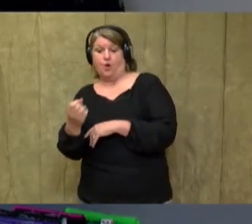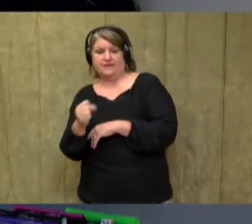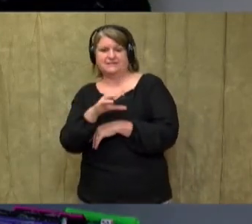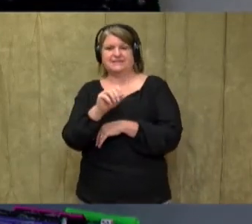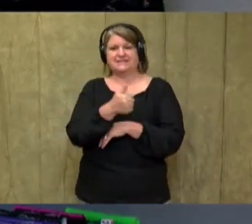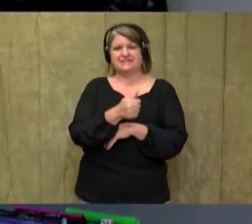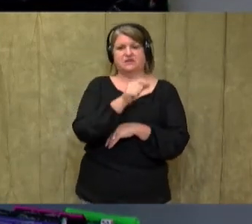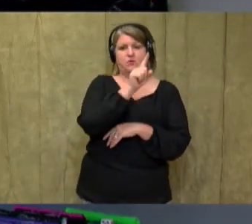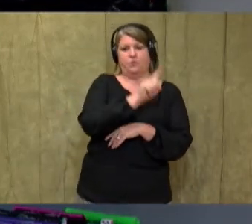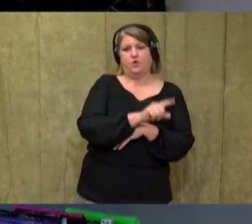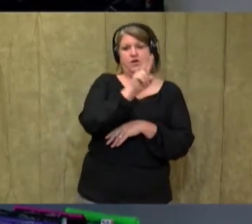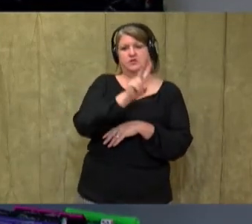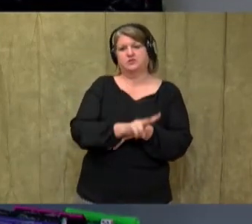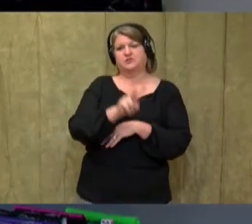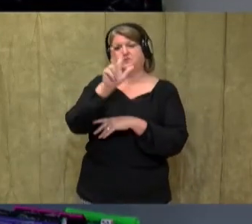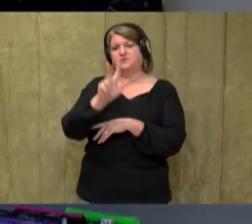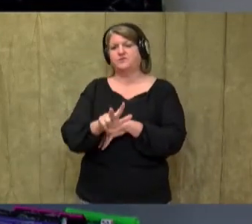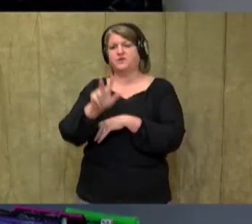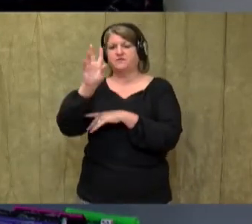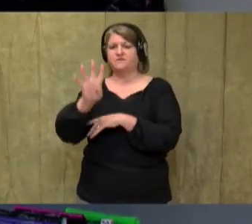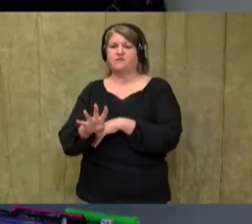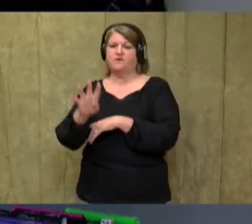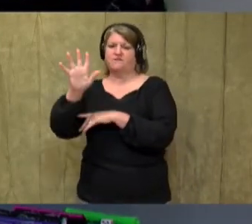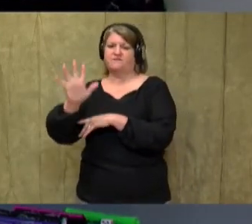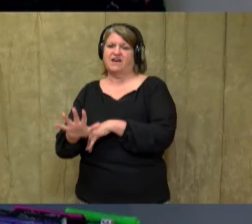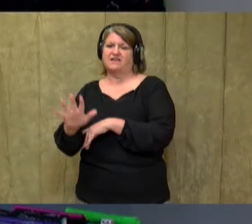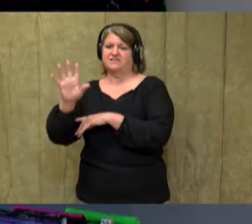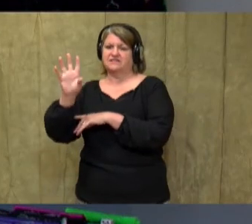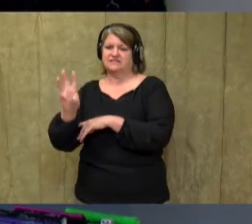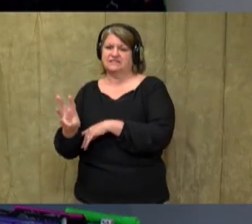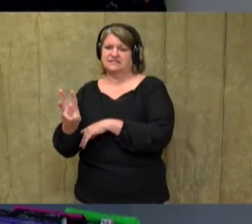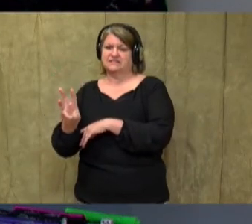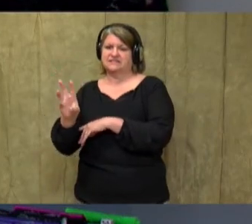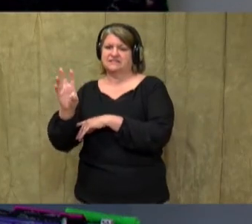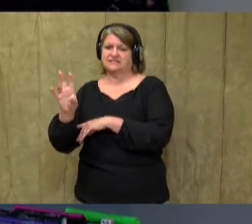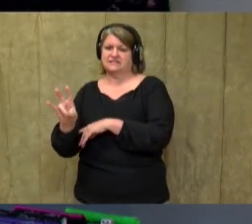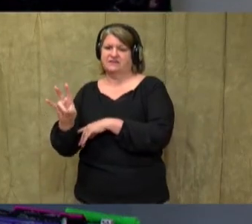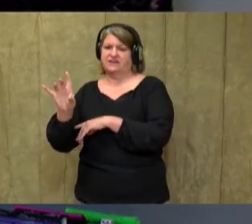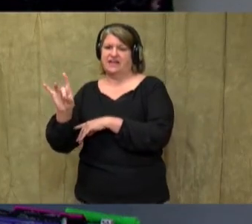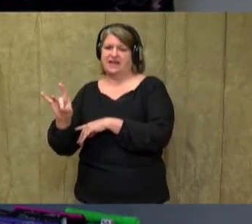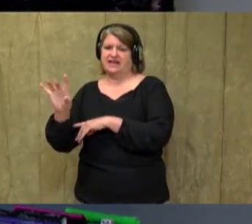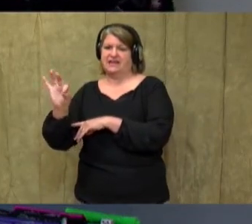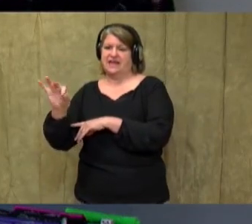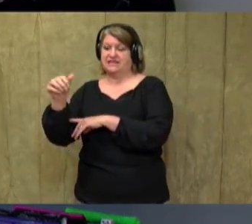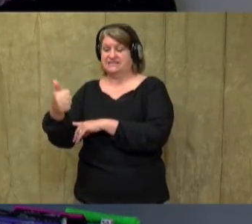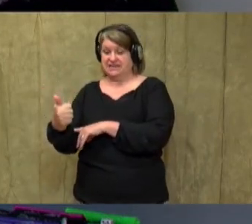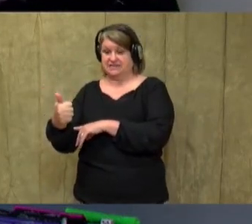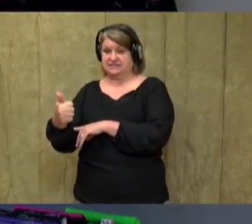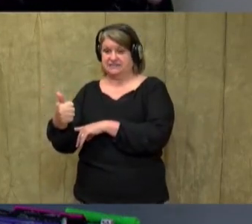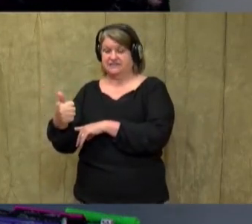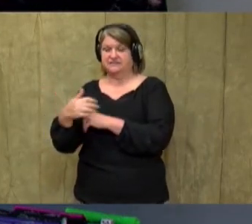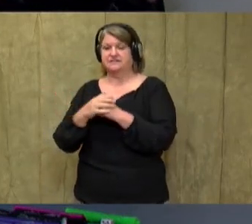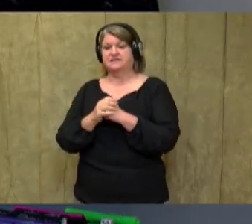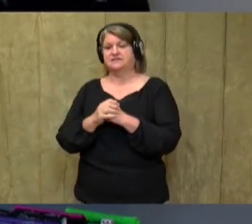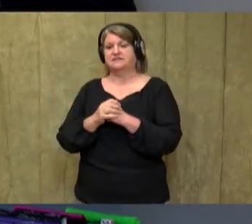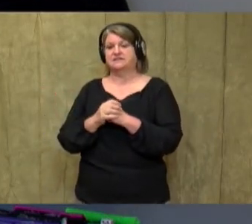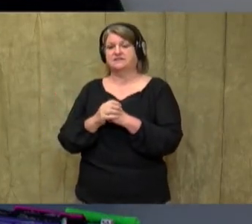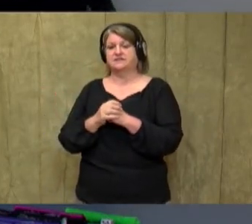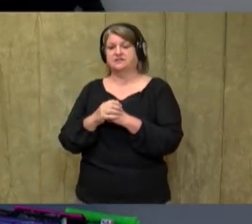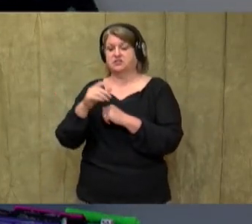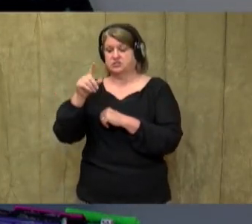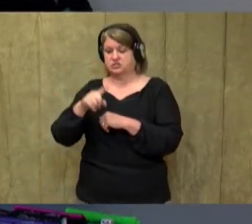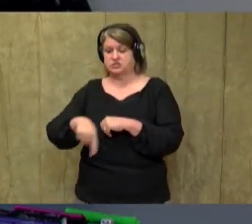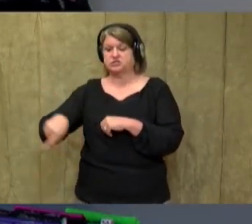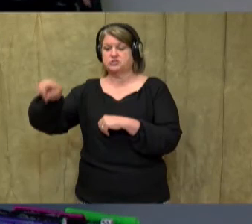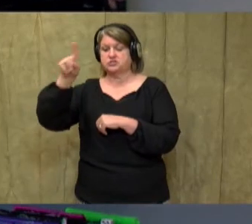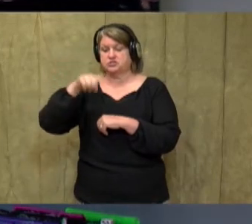4, 5, 6, 7, 8, 9, 10. Circle your